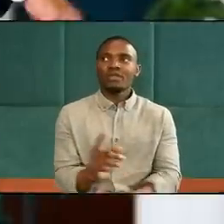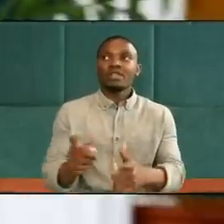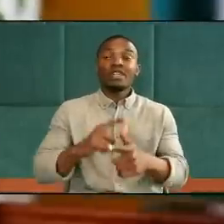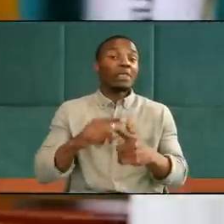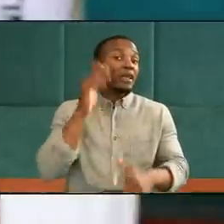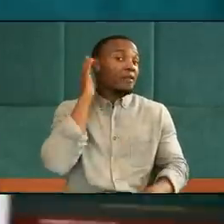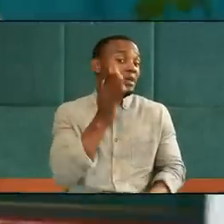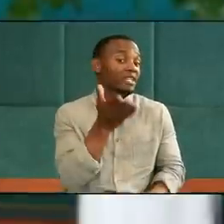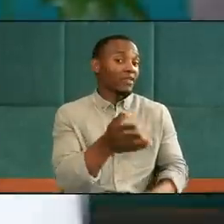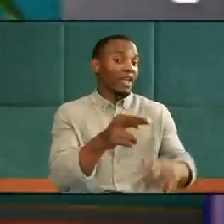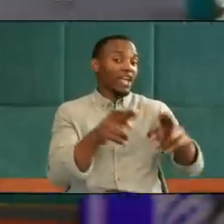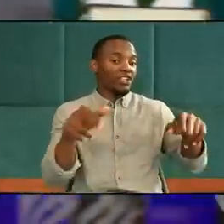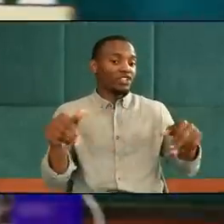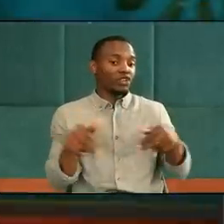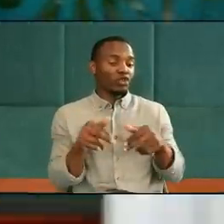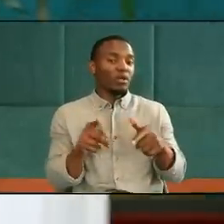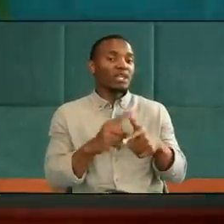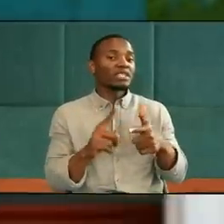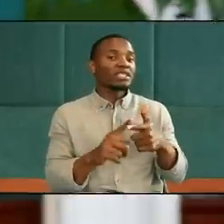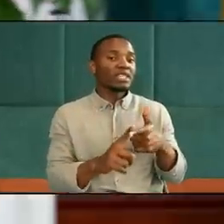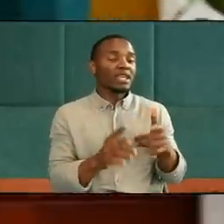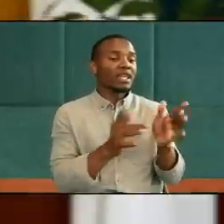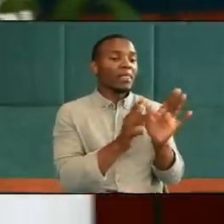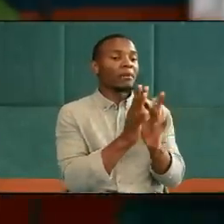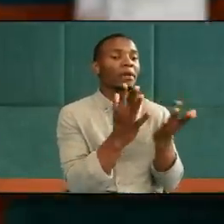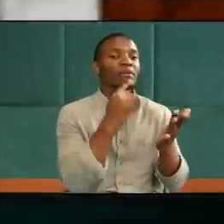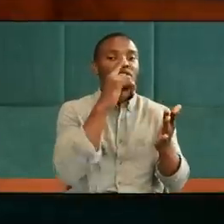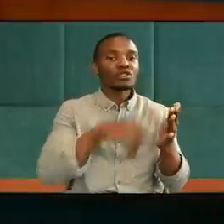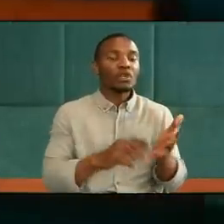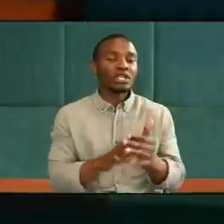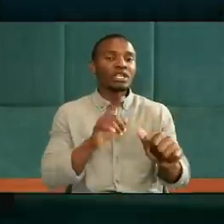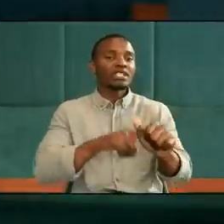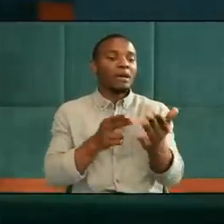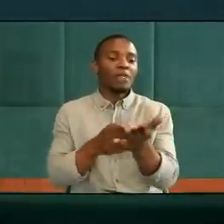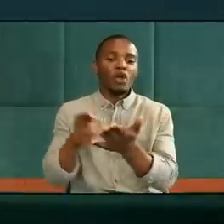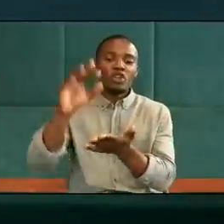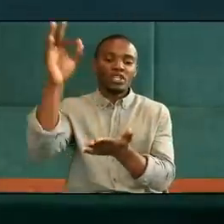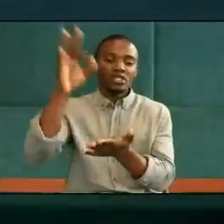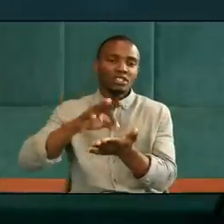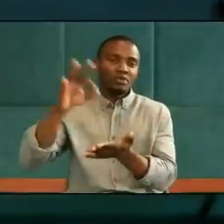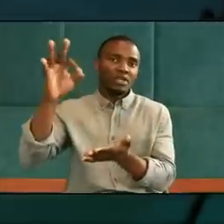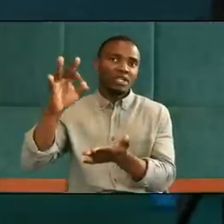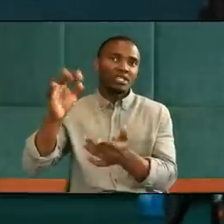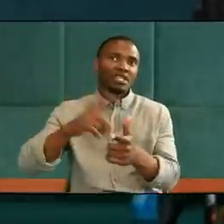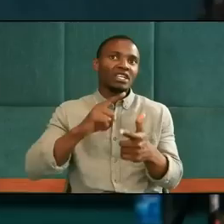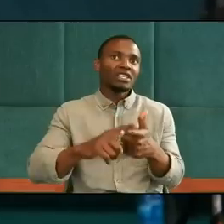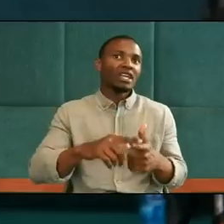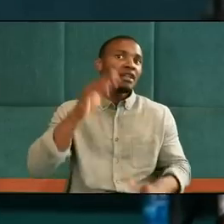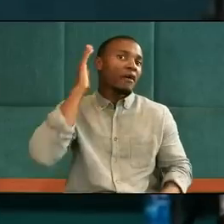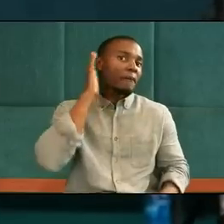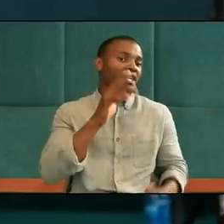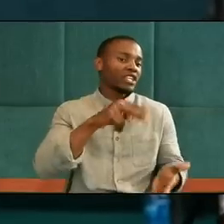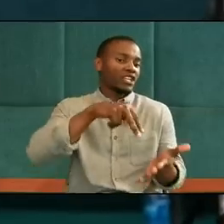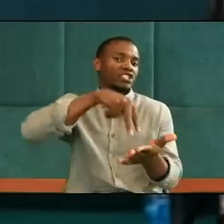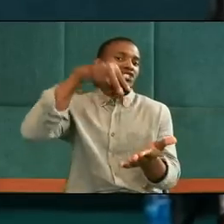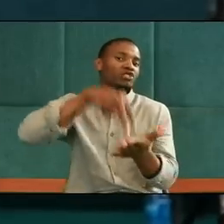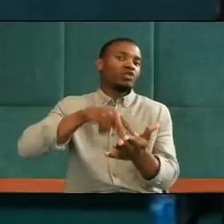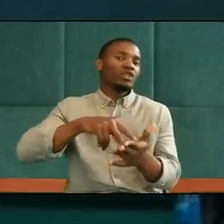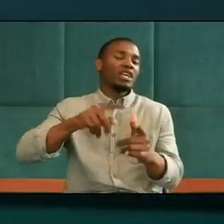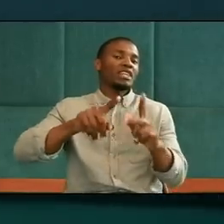Peter was in the room. And the Bible says, when the Holy Spirit came upon them, Peter got up and decided to address the